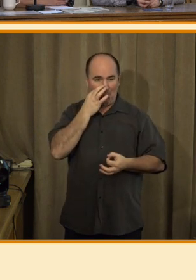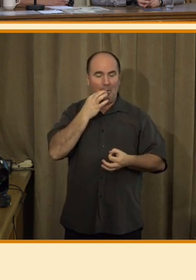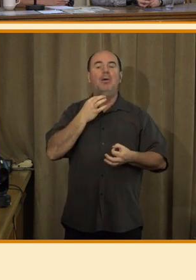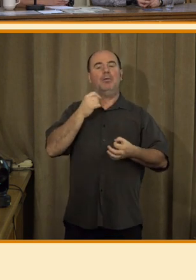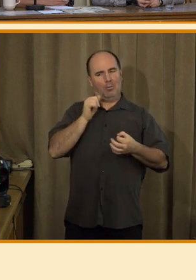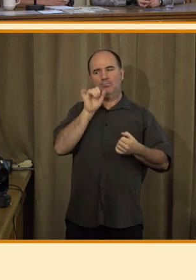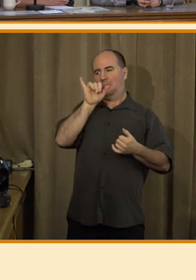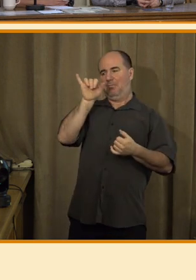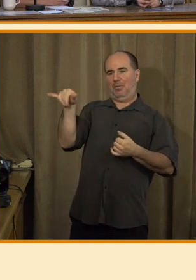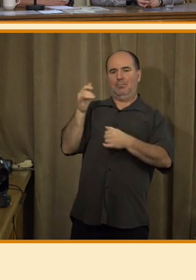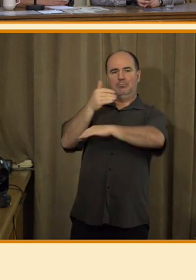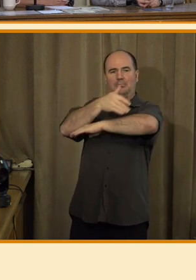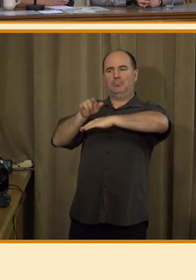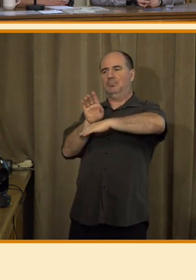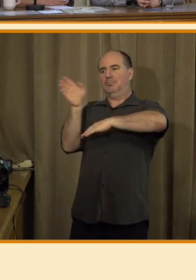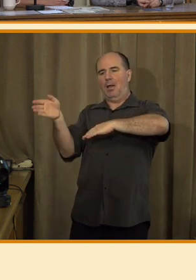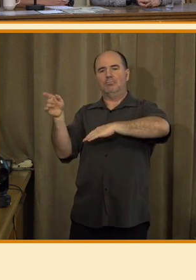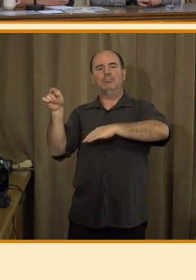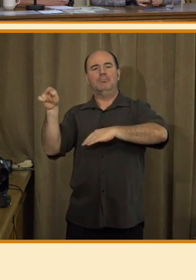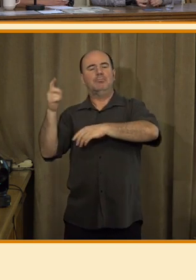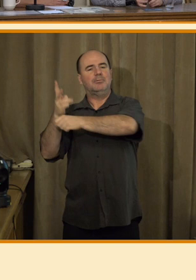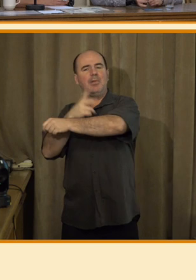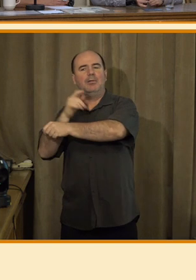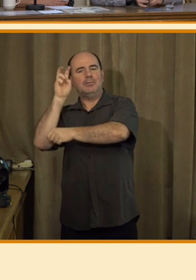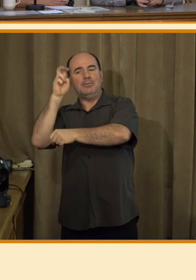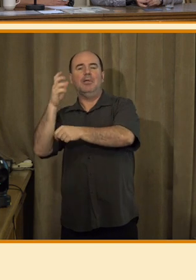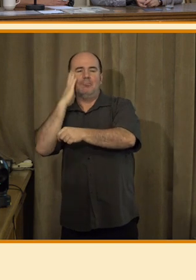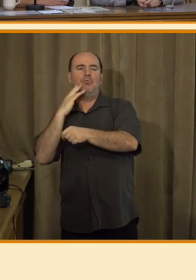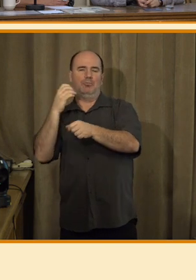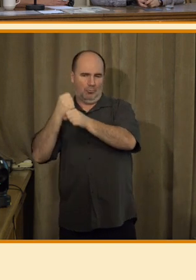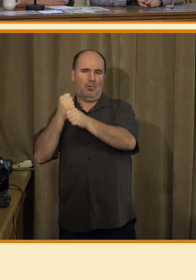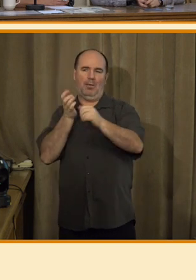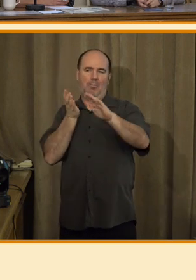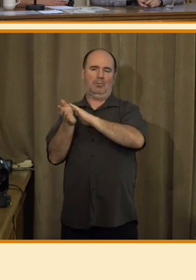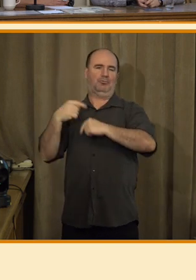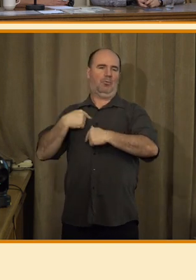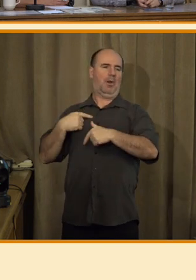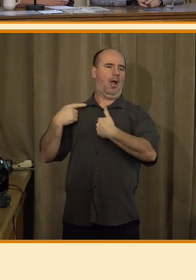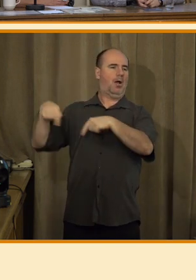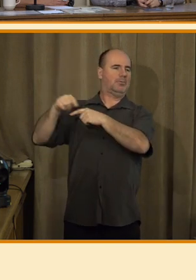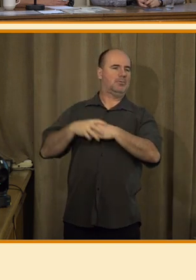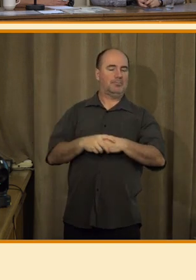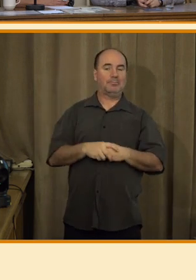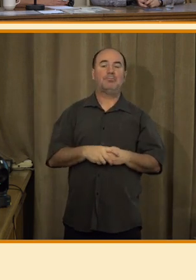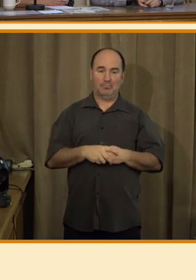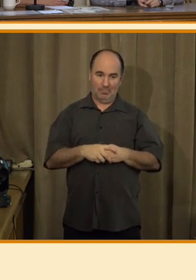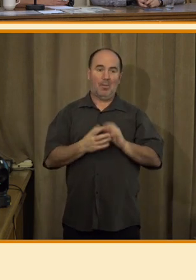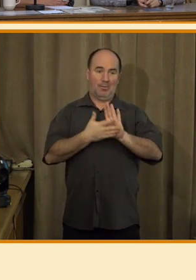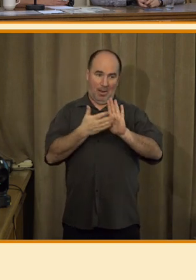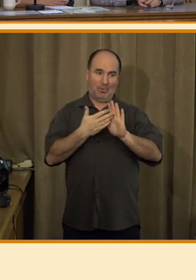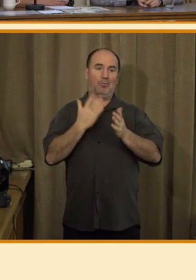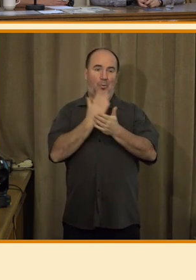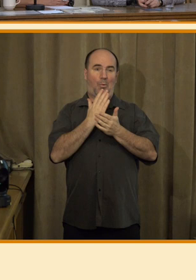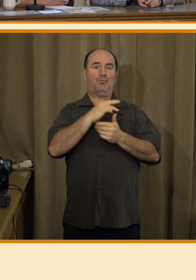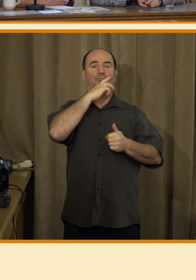communication between the of the Norsk and the